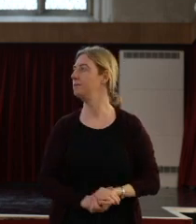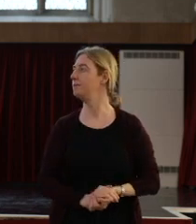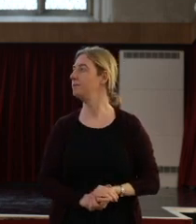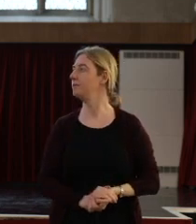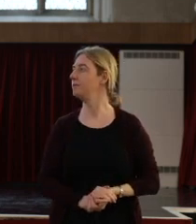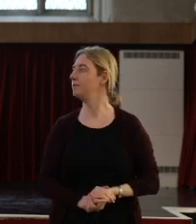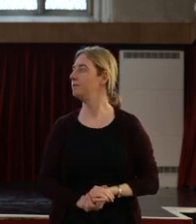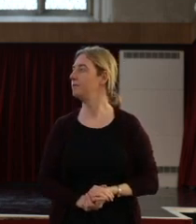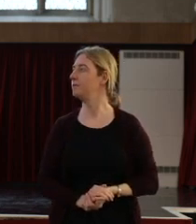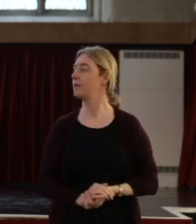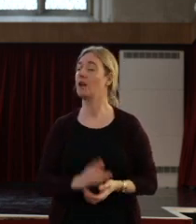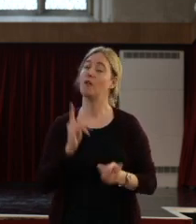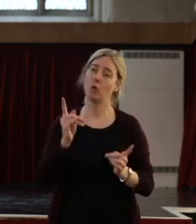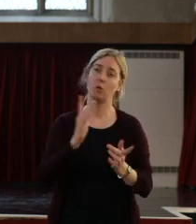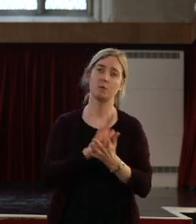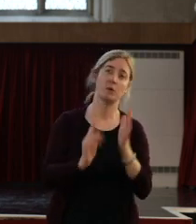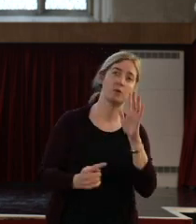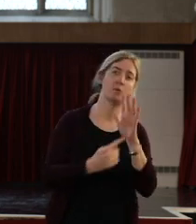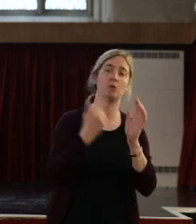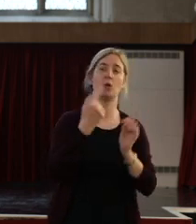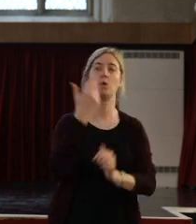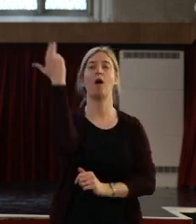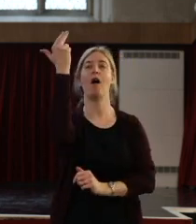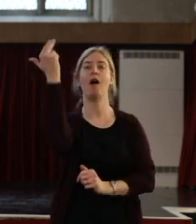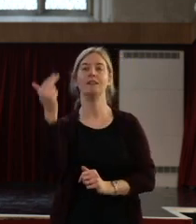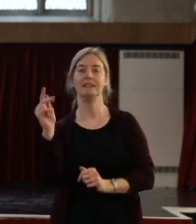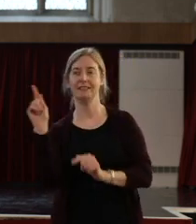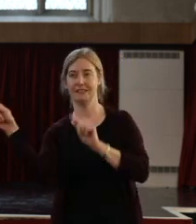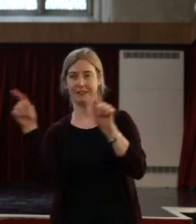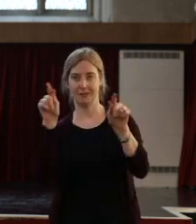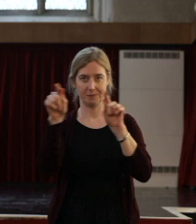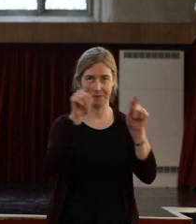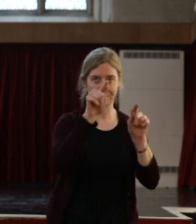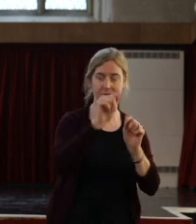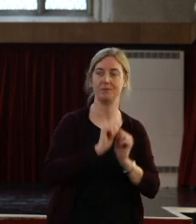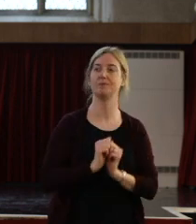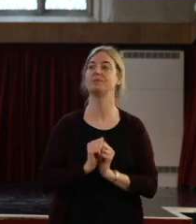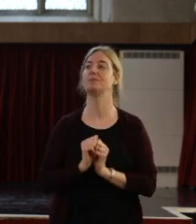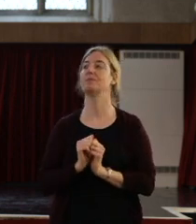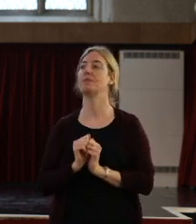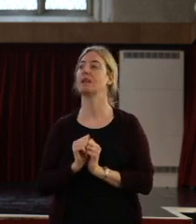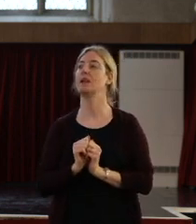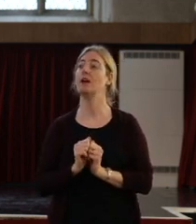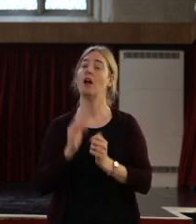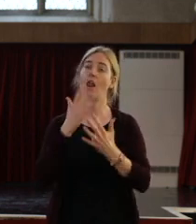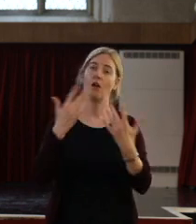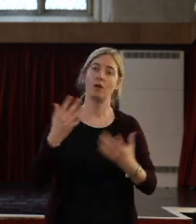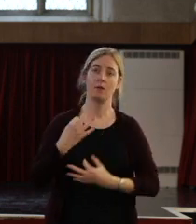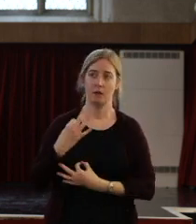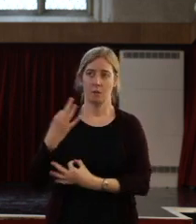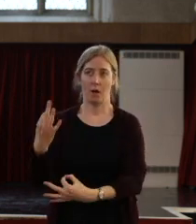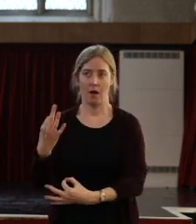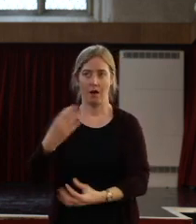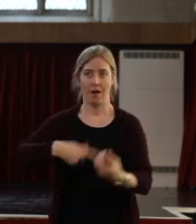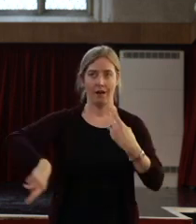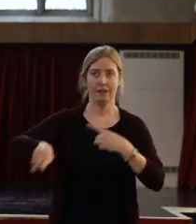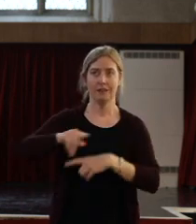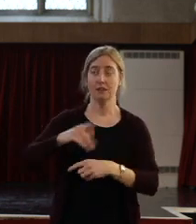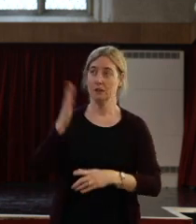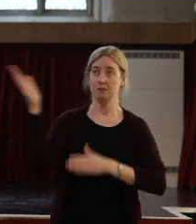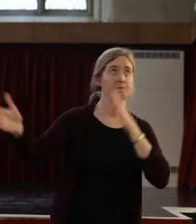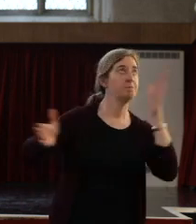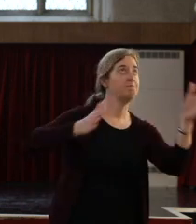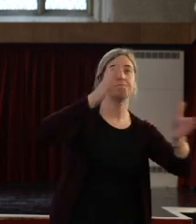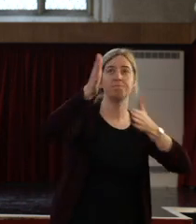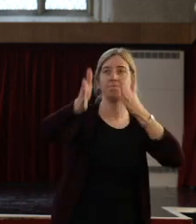do this without the artists. And we've heard from many of them today who have inspired us, and hopefully we'll take the chance to go out and see all those